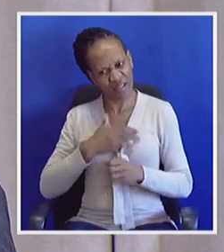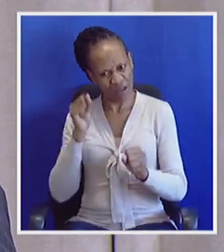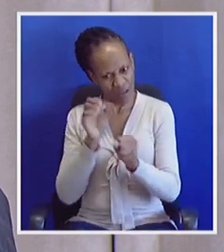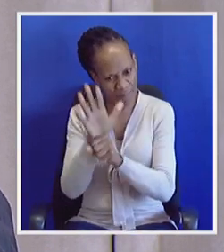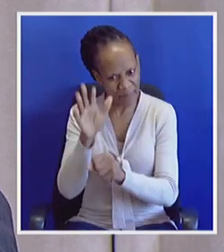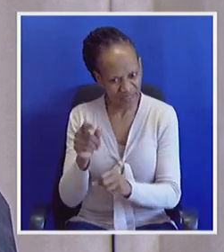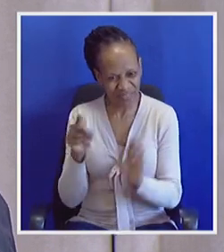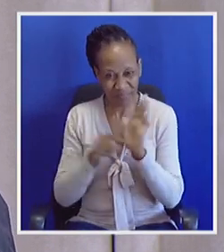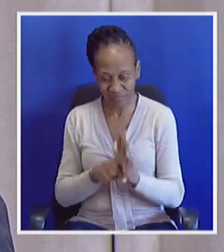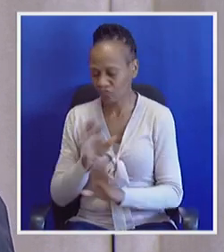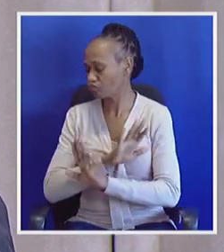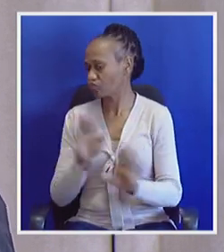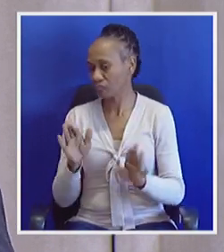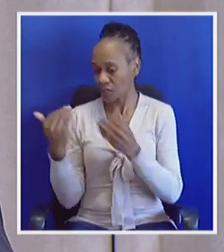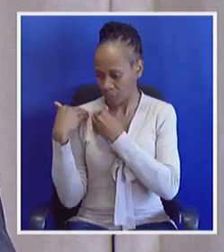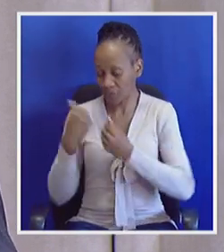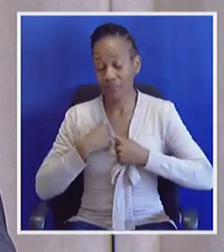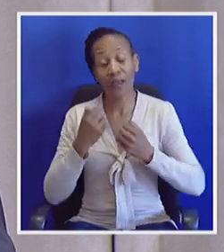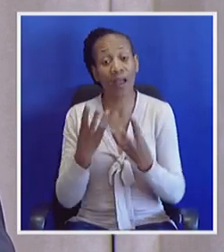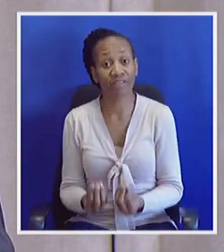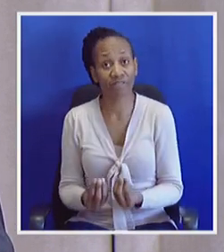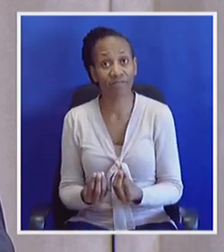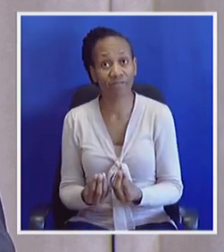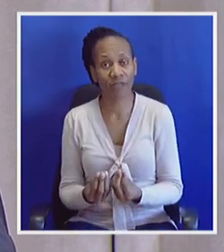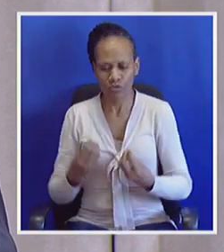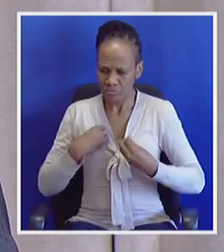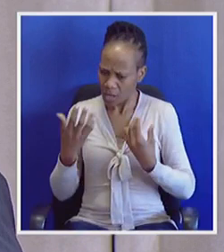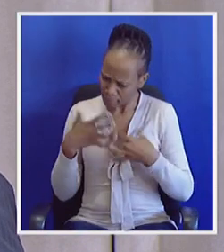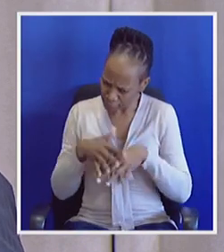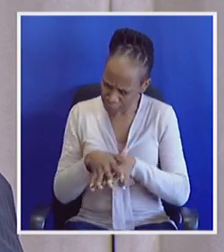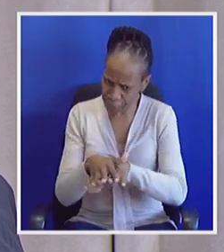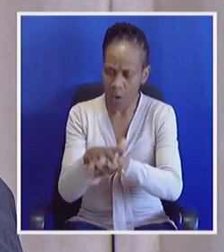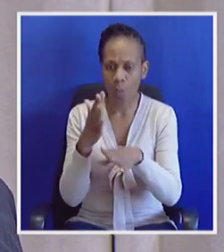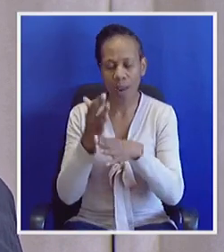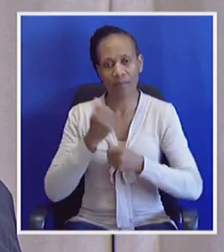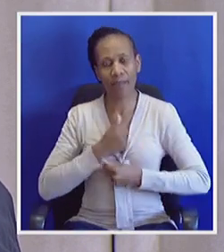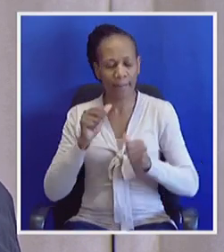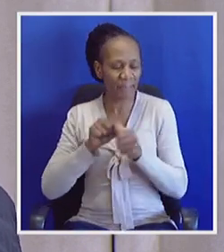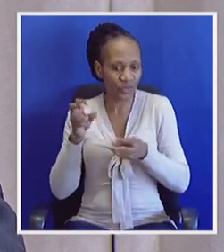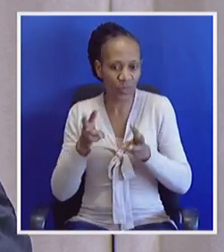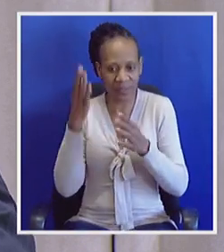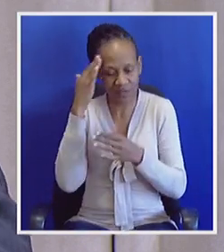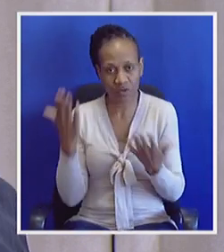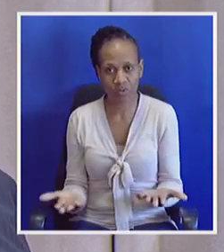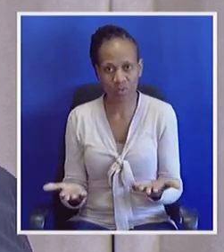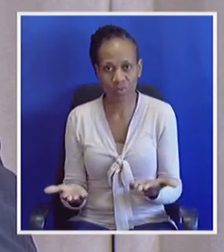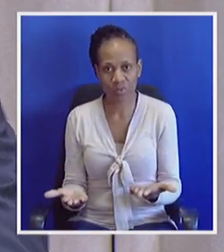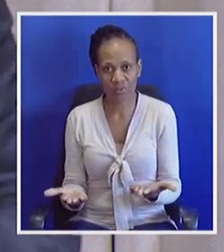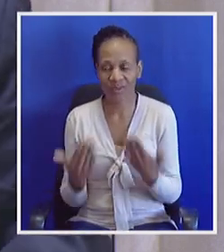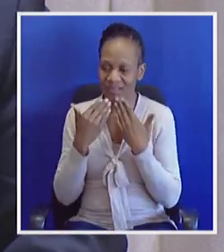I'm doing. I've been given a responsibility, which I'm executing to the best of my ability. Thank you.